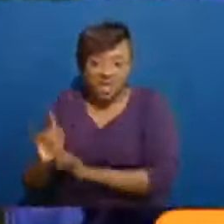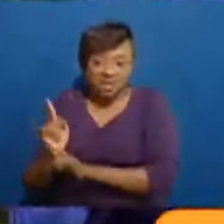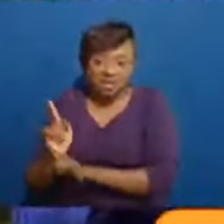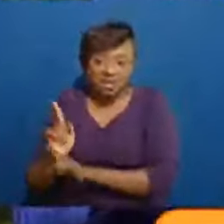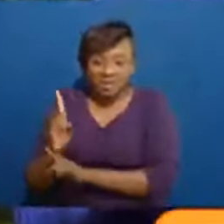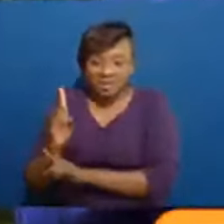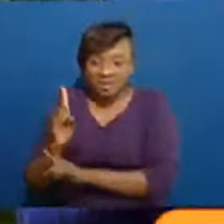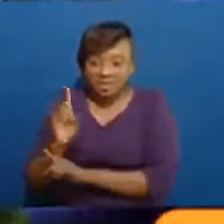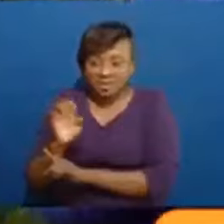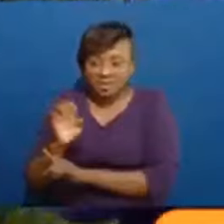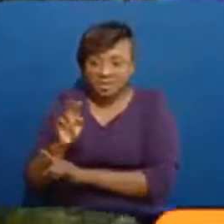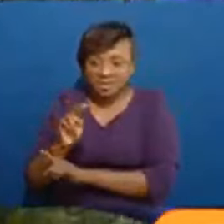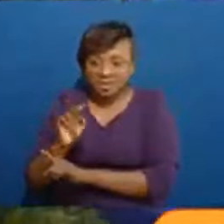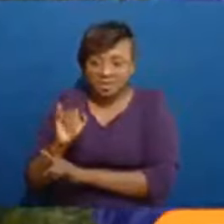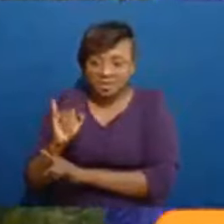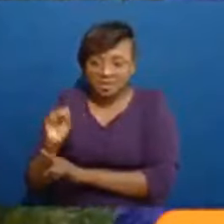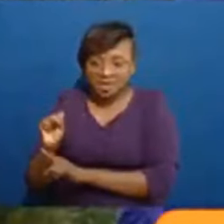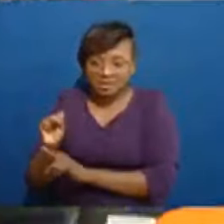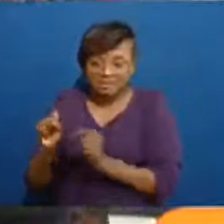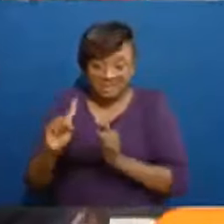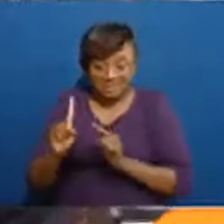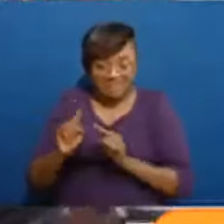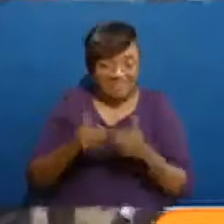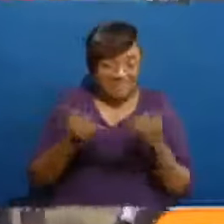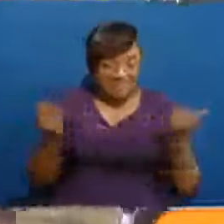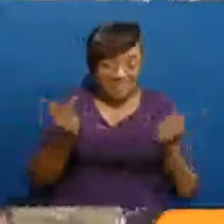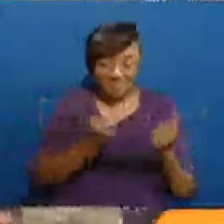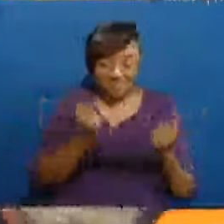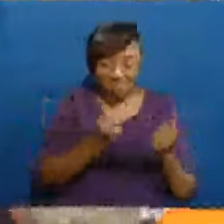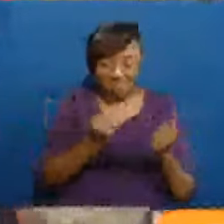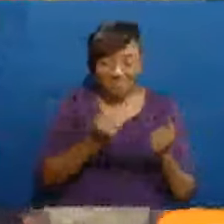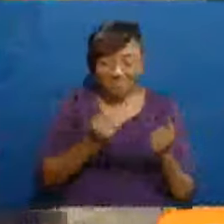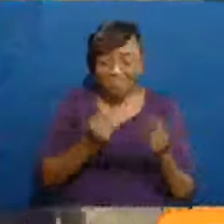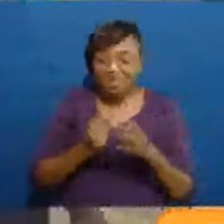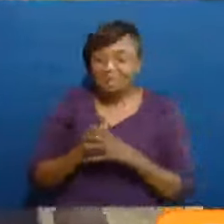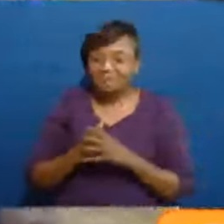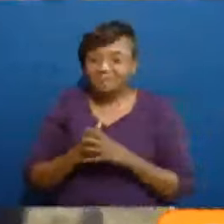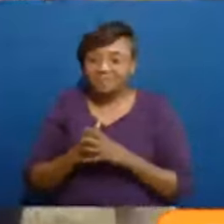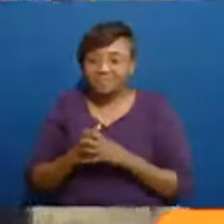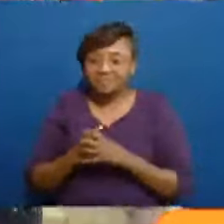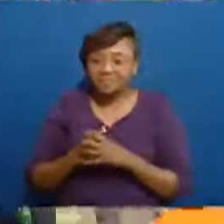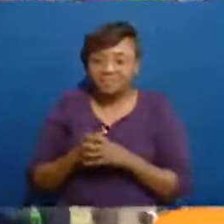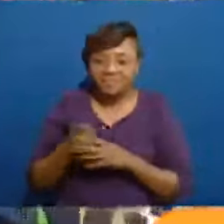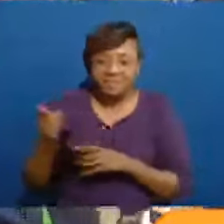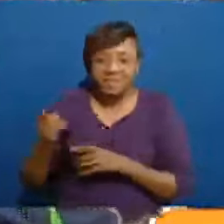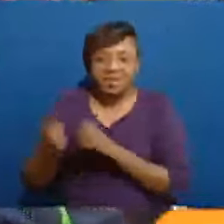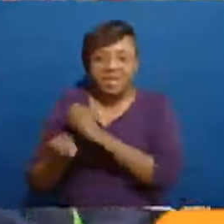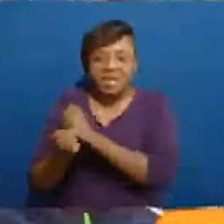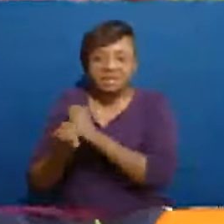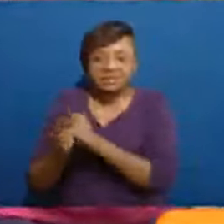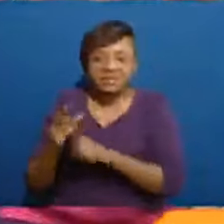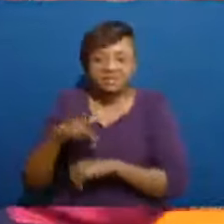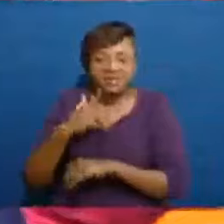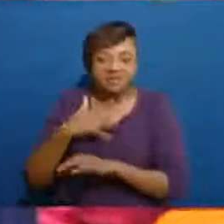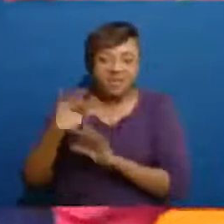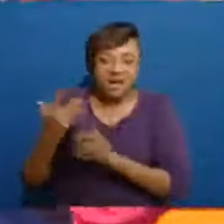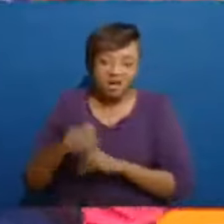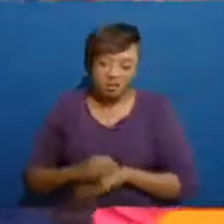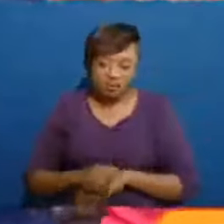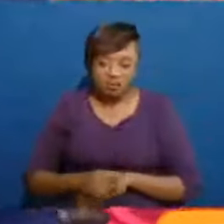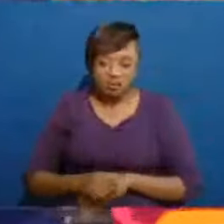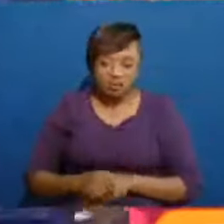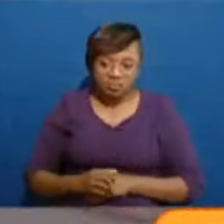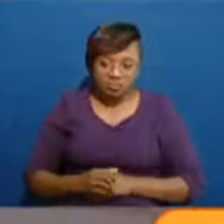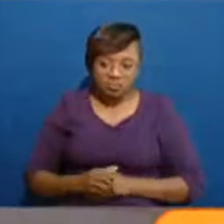Okinyi, a estranged husband to Jacinta, is keen to bury his son. Here, he shares his tribulations since Kennedy's untimely